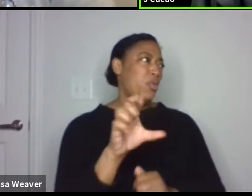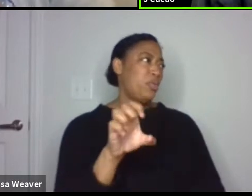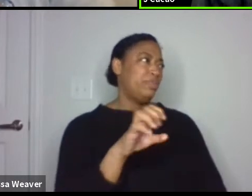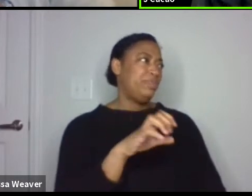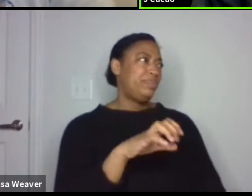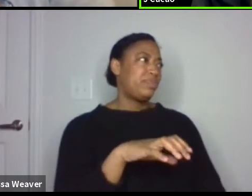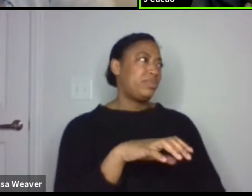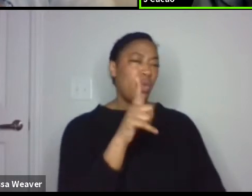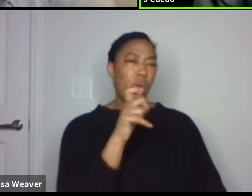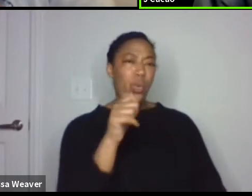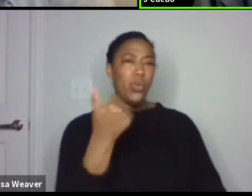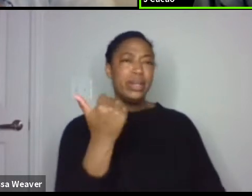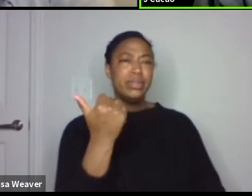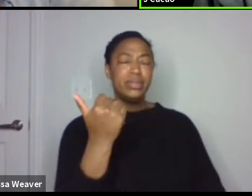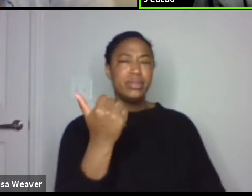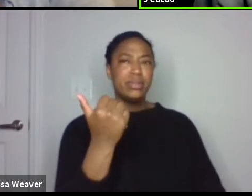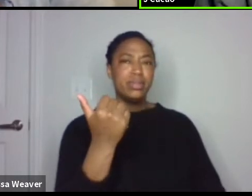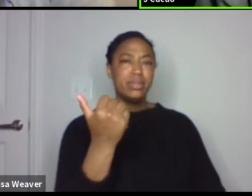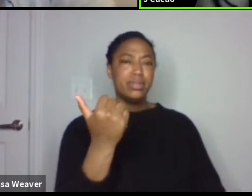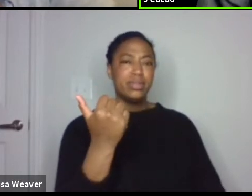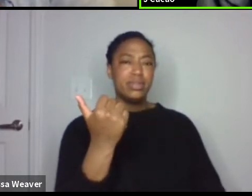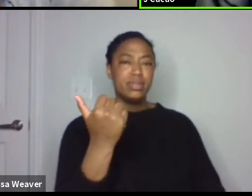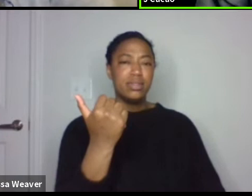Who else, man?